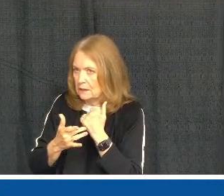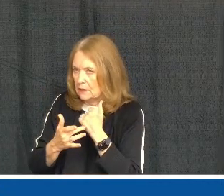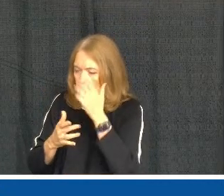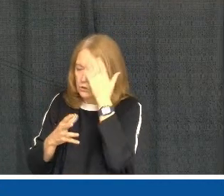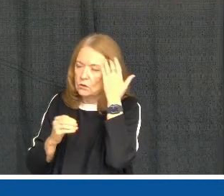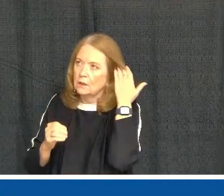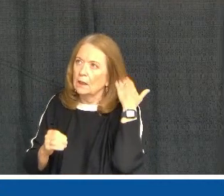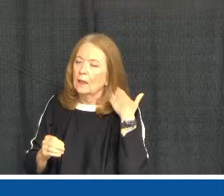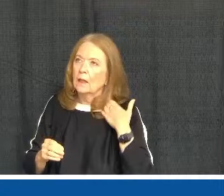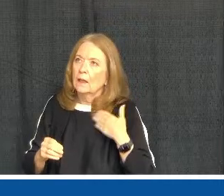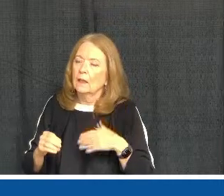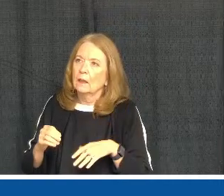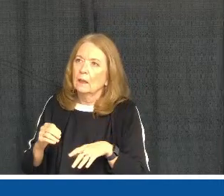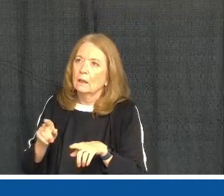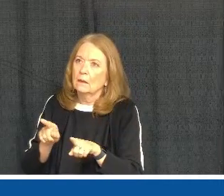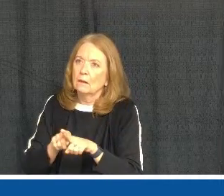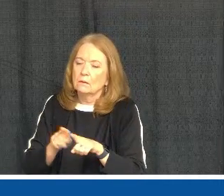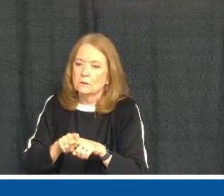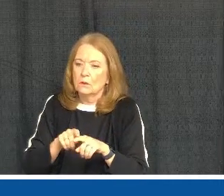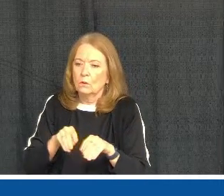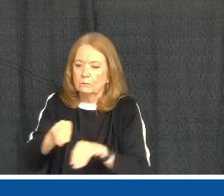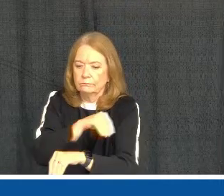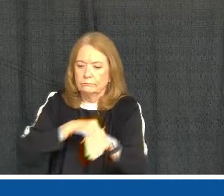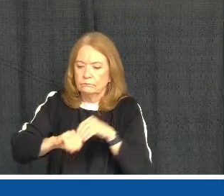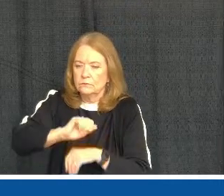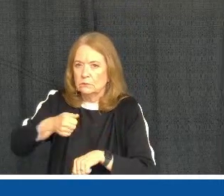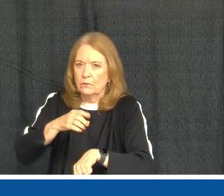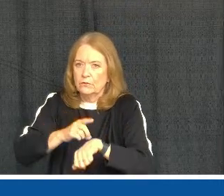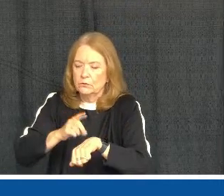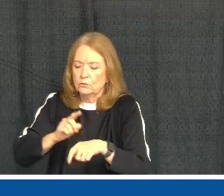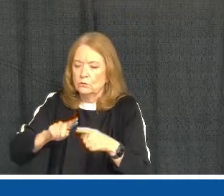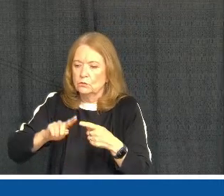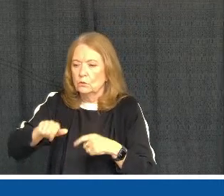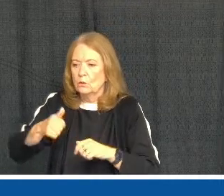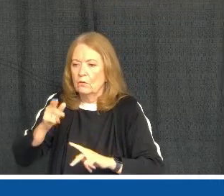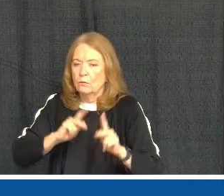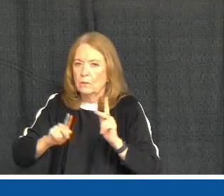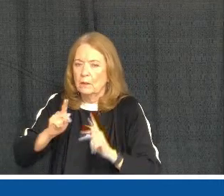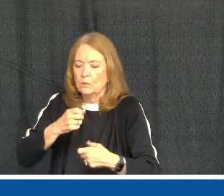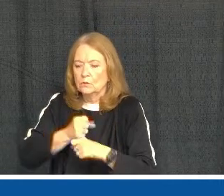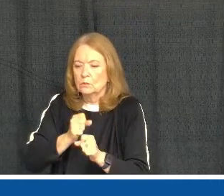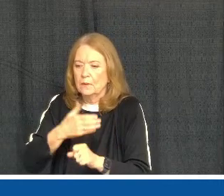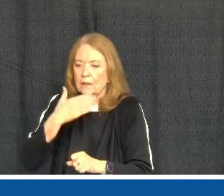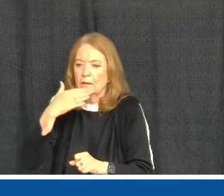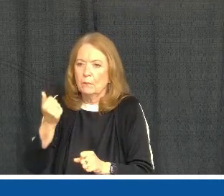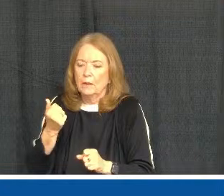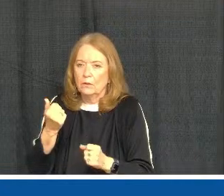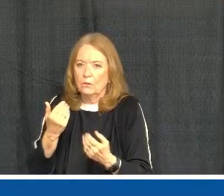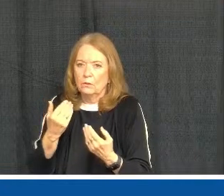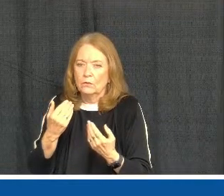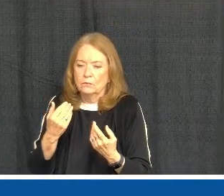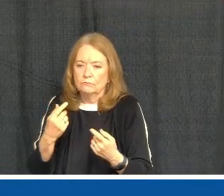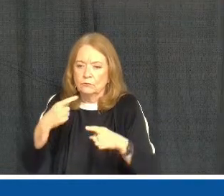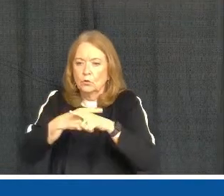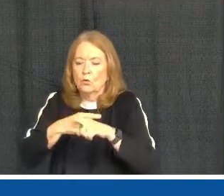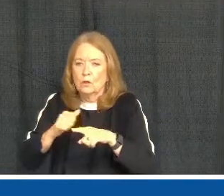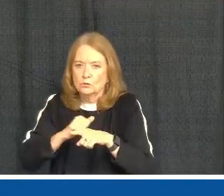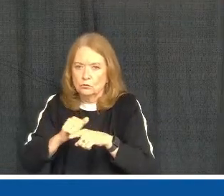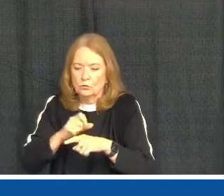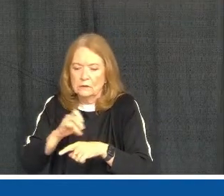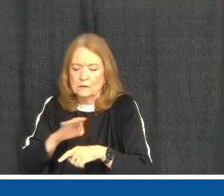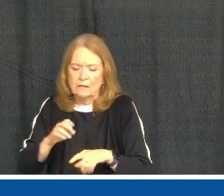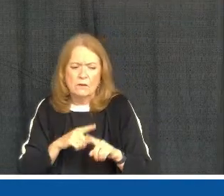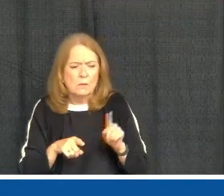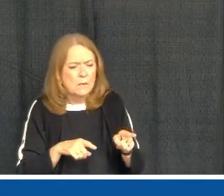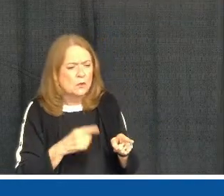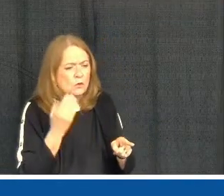also I'm sorry. kind of spread some other duties around to some other people as well to make a better cross-trained staff. But do you know,